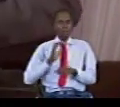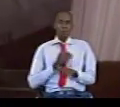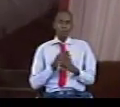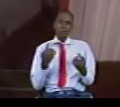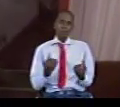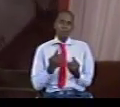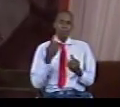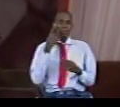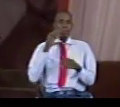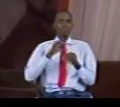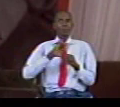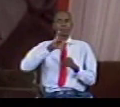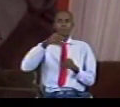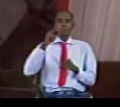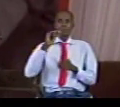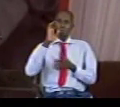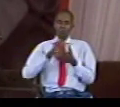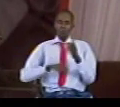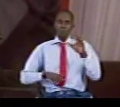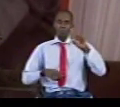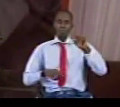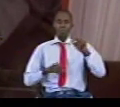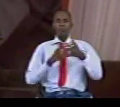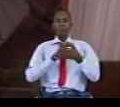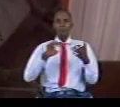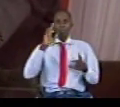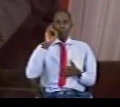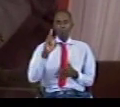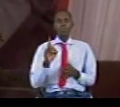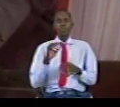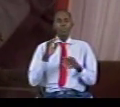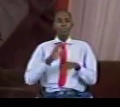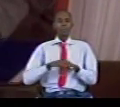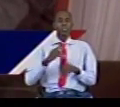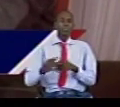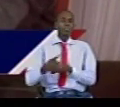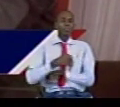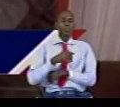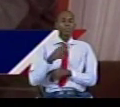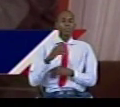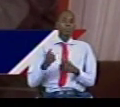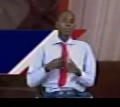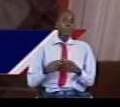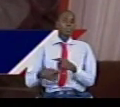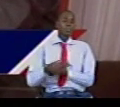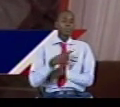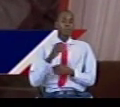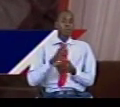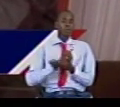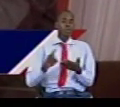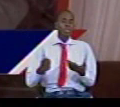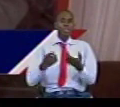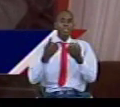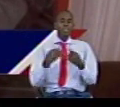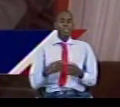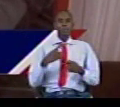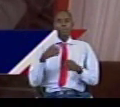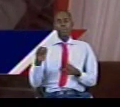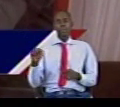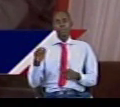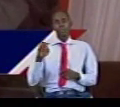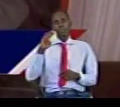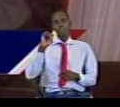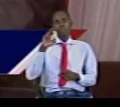chapter 20 verse 1. The first day of the week, cometh Mary Magdalene early, when it was yet